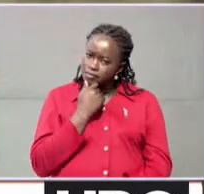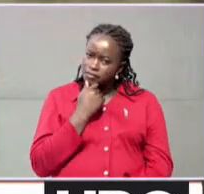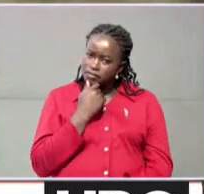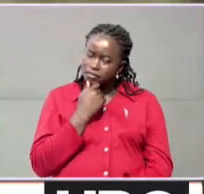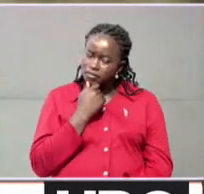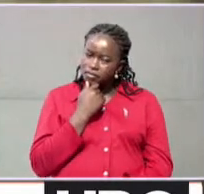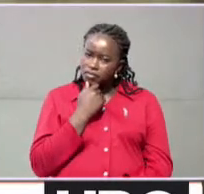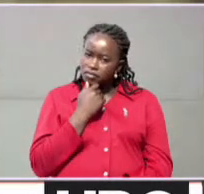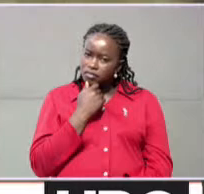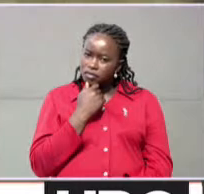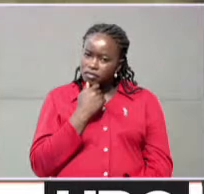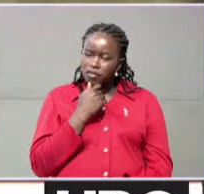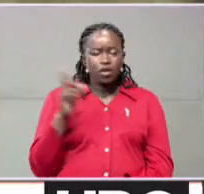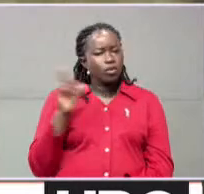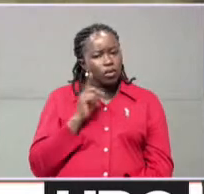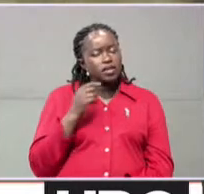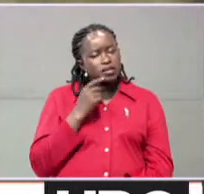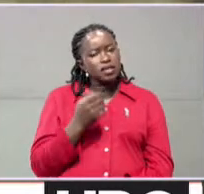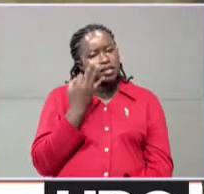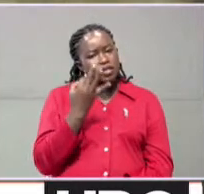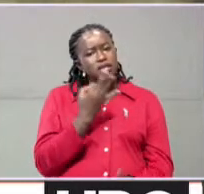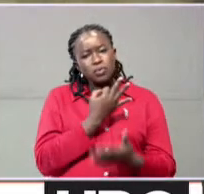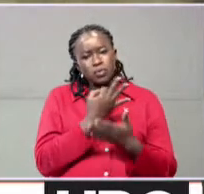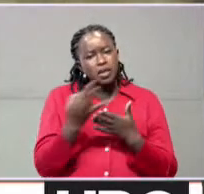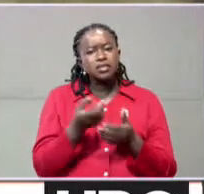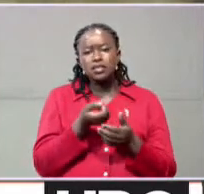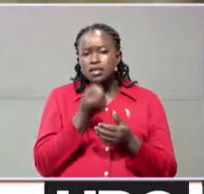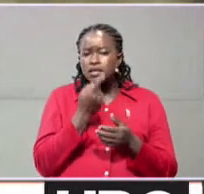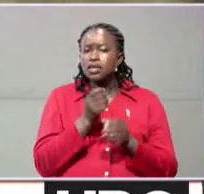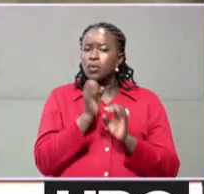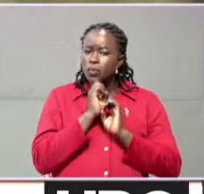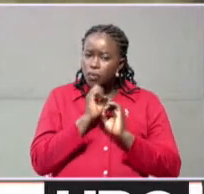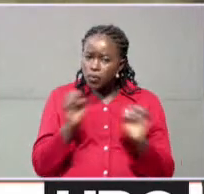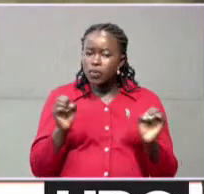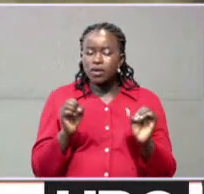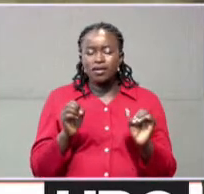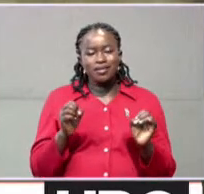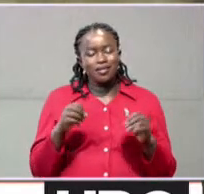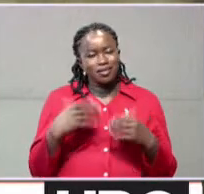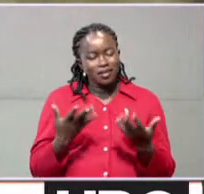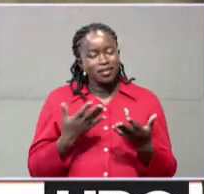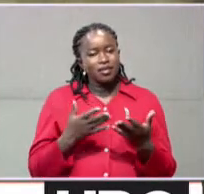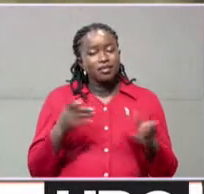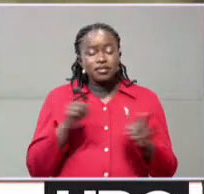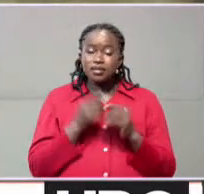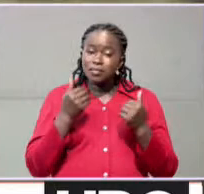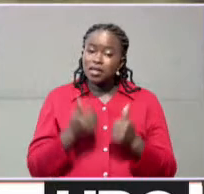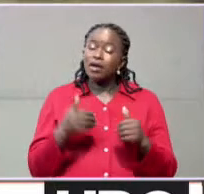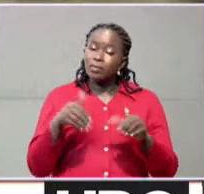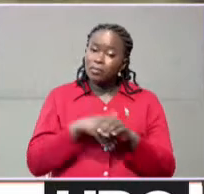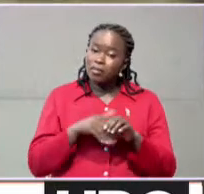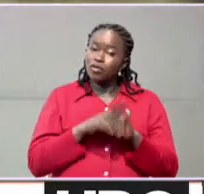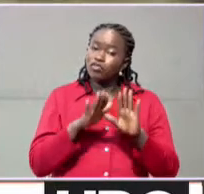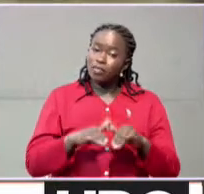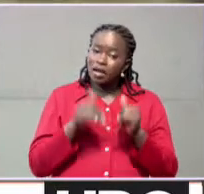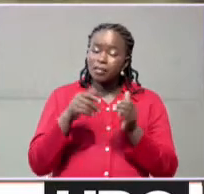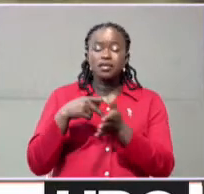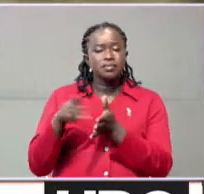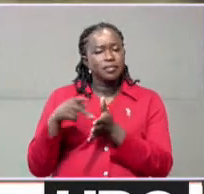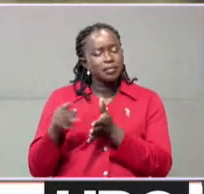saying for for three weeks they don't have medicine and now it's a member of parliament purchasing